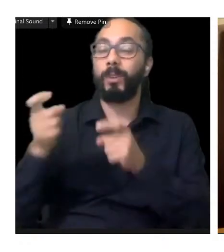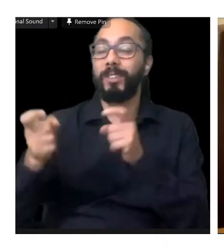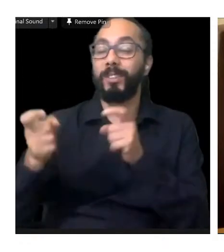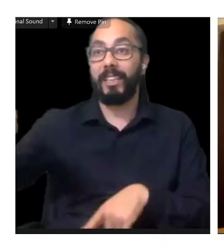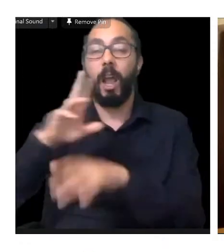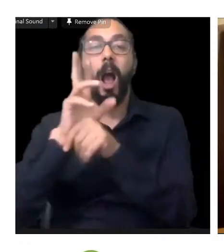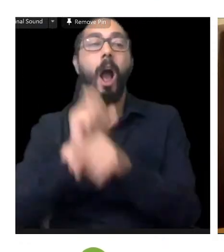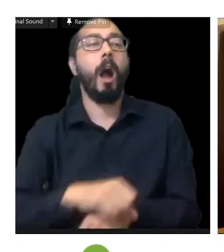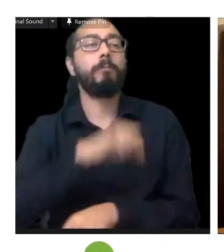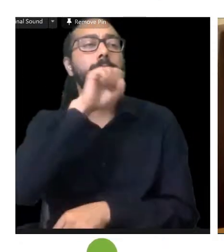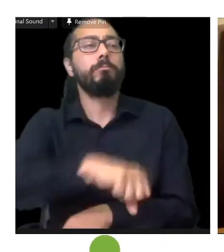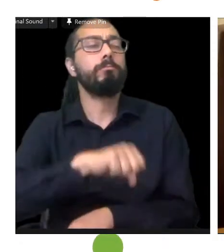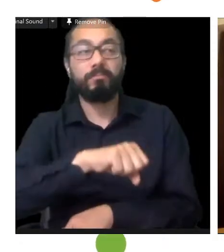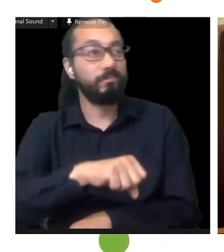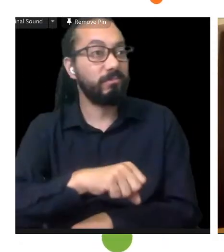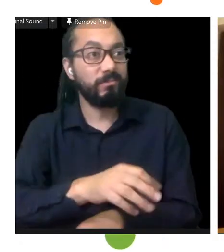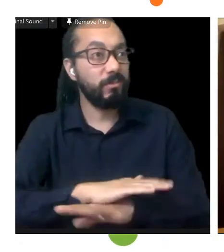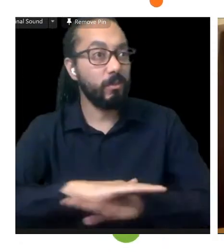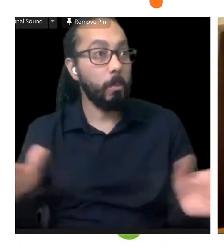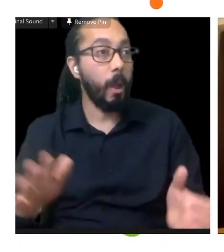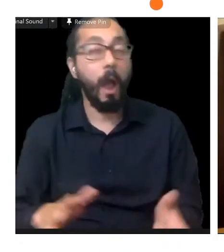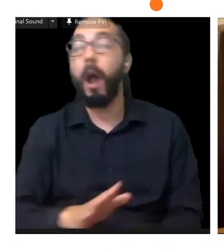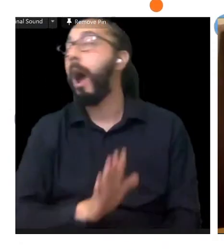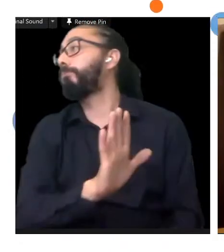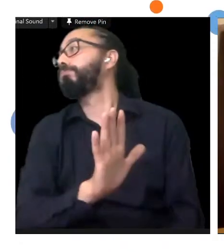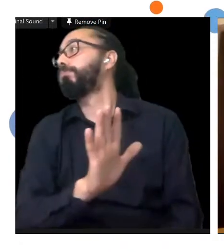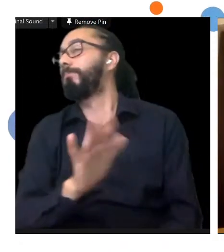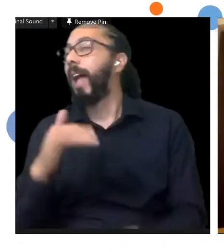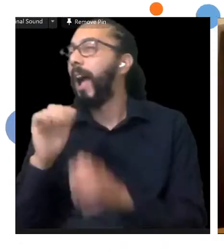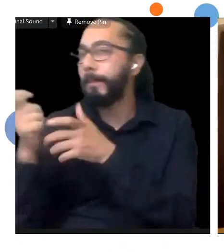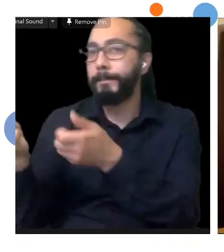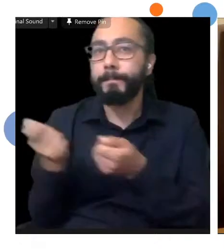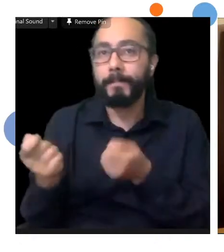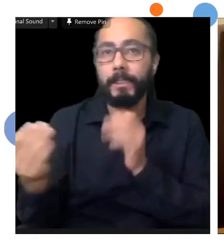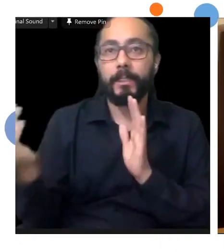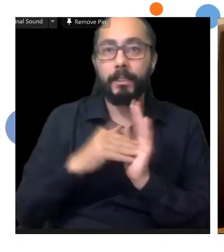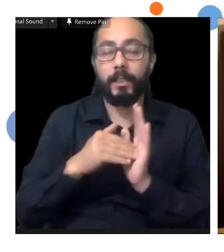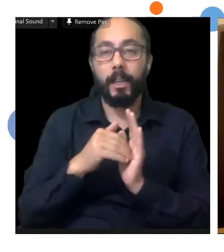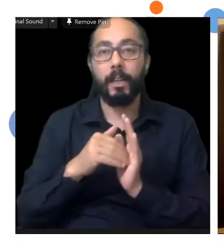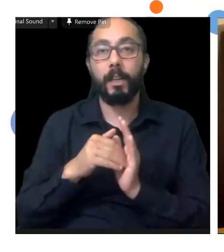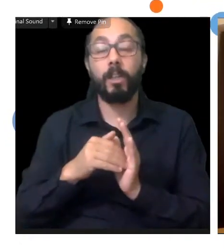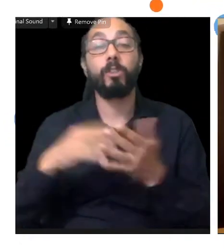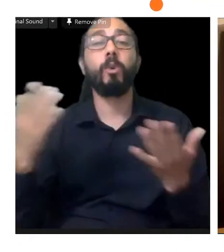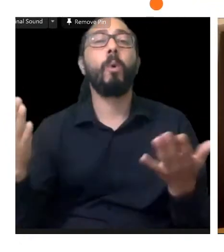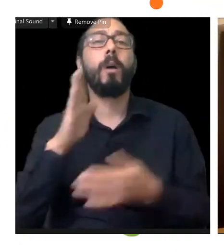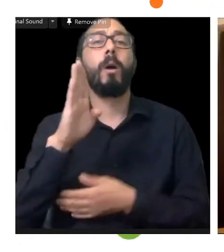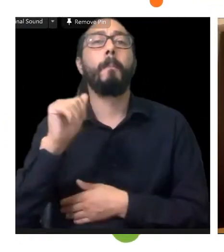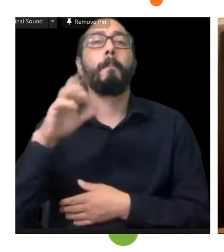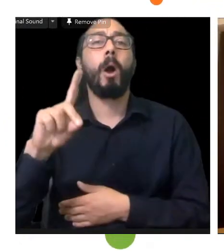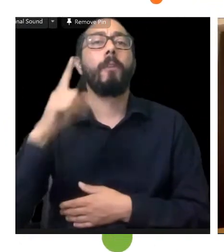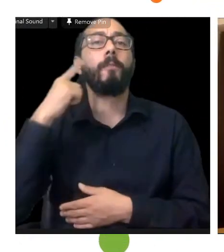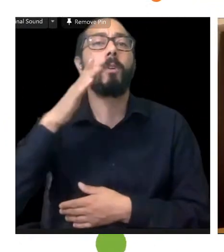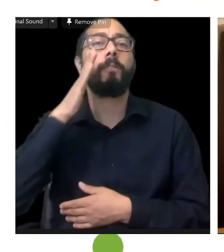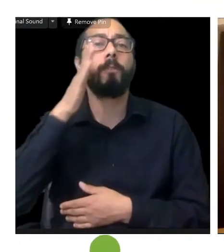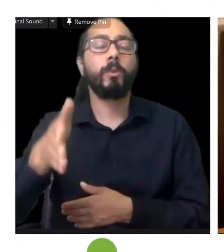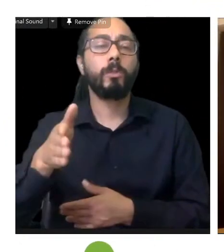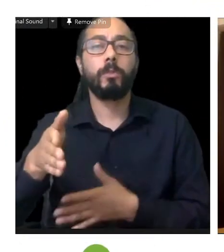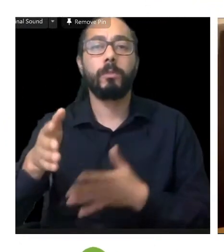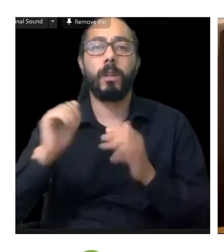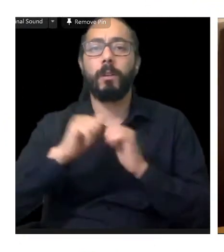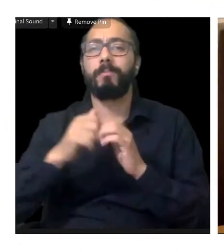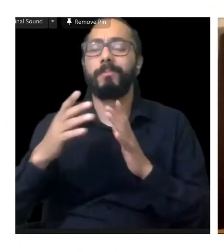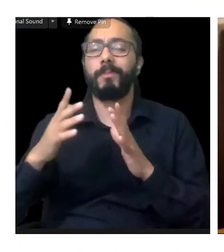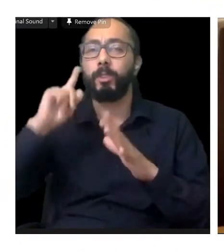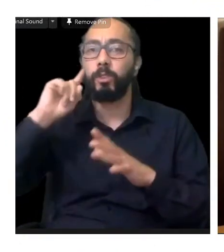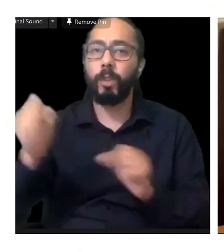And as you're dreaming about Bard in the future, what do the audience trends help you think about in terms of strategy and plans and budgets?